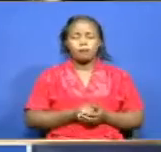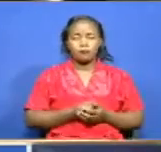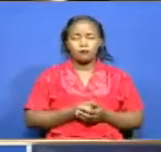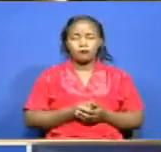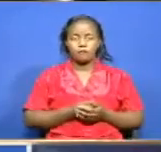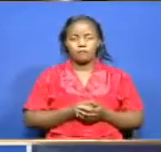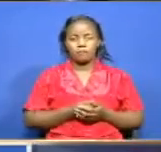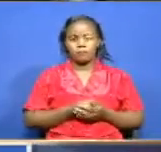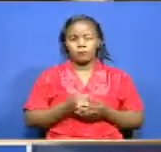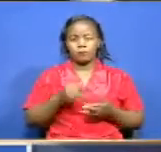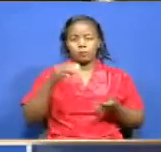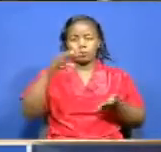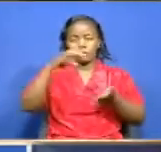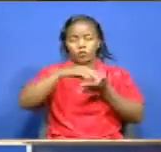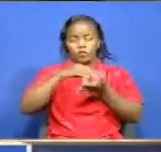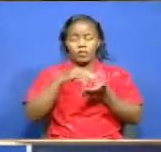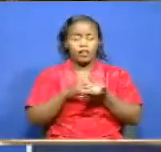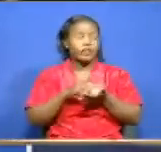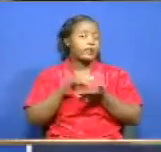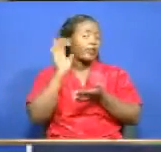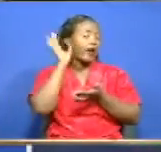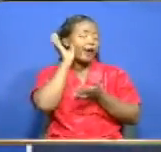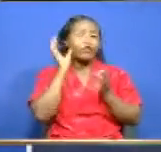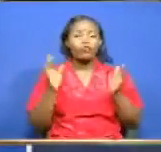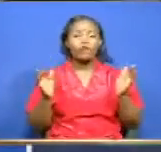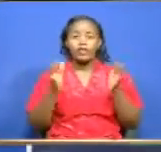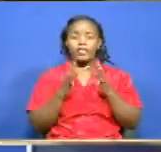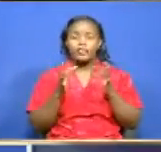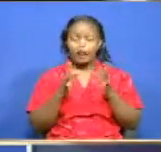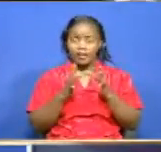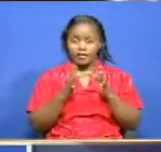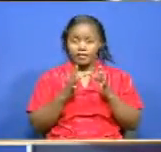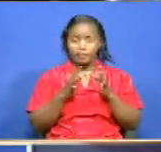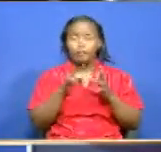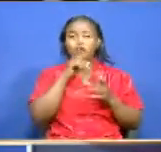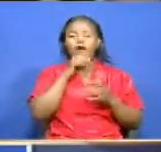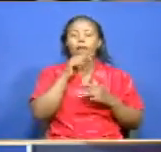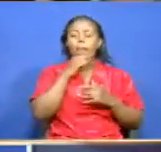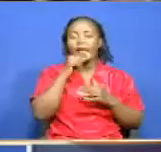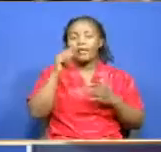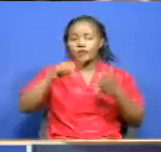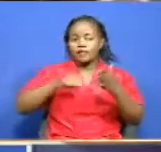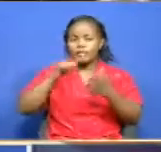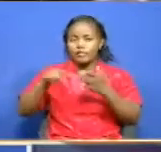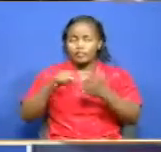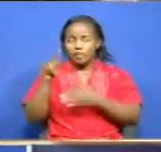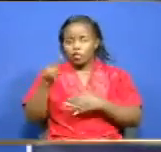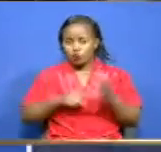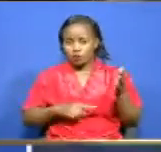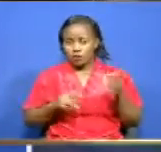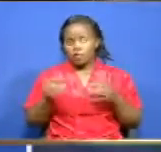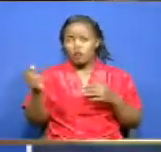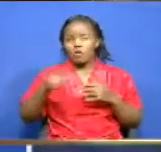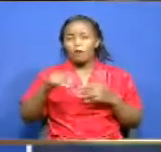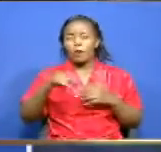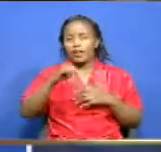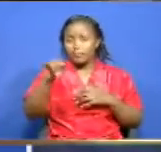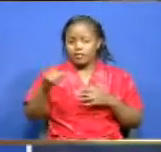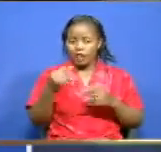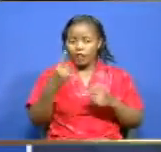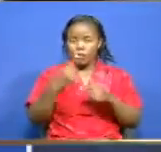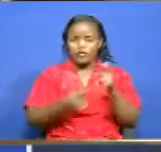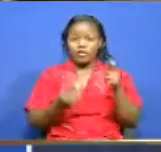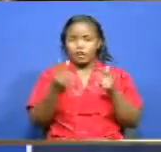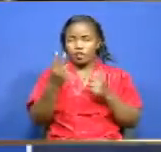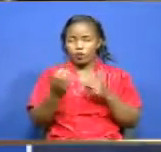In the case heard virtually, Josephat Amiti was charged that on diverse dates between January 5th, 2016 and March